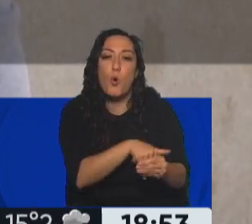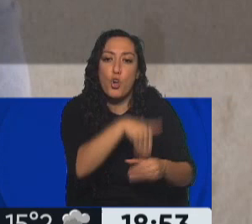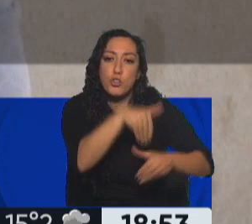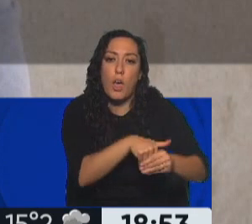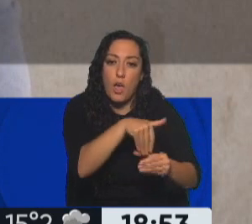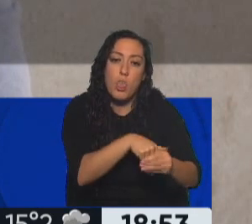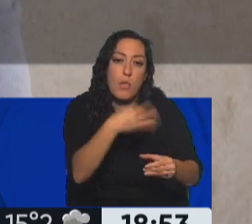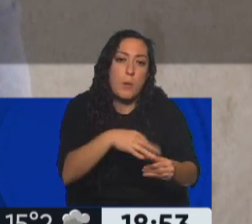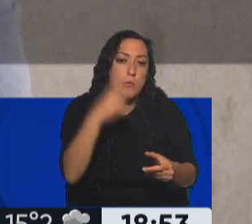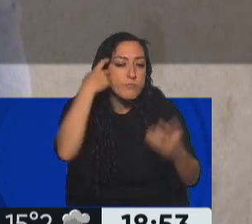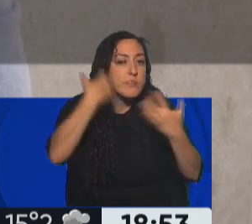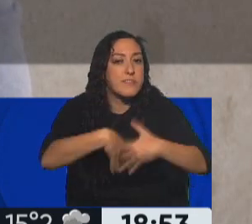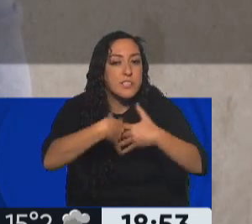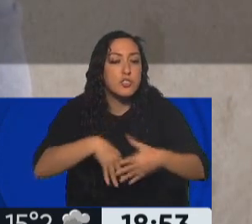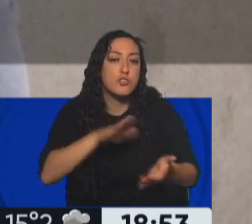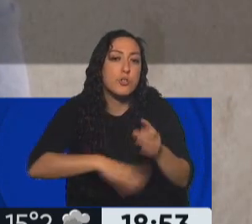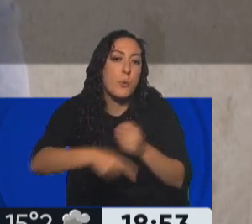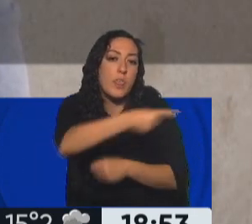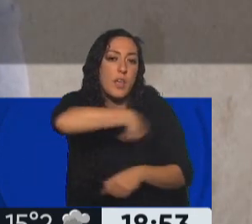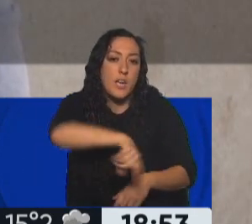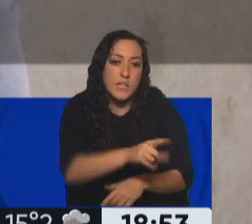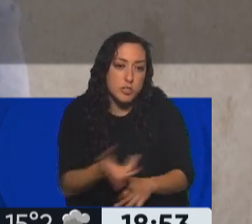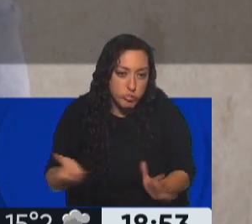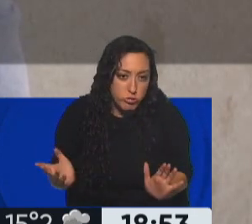those who are making the decision.